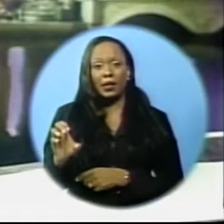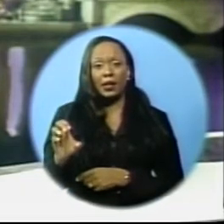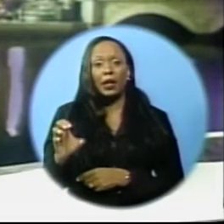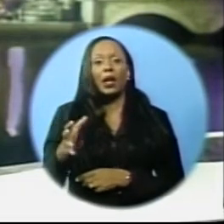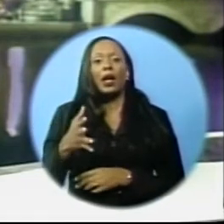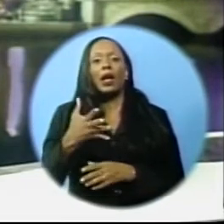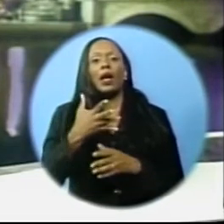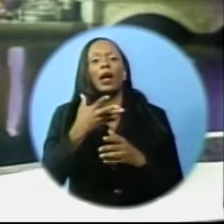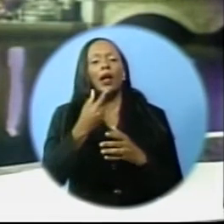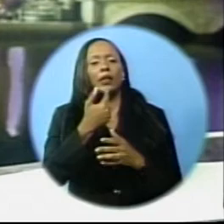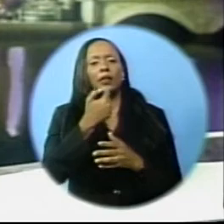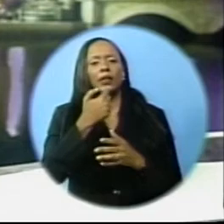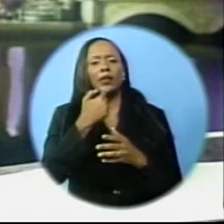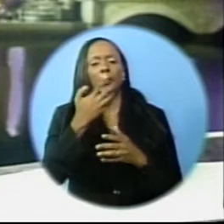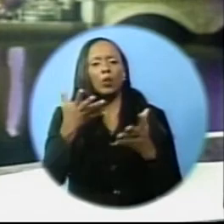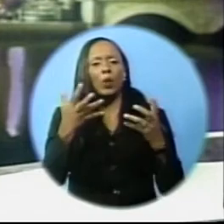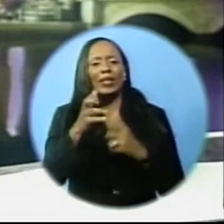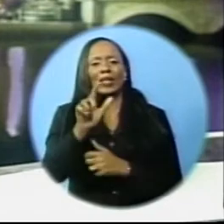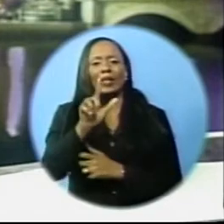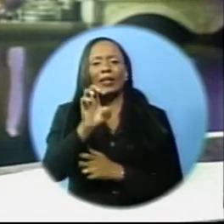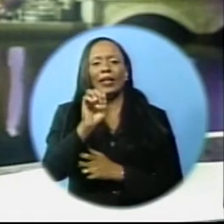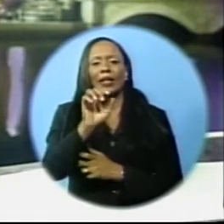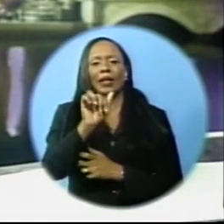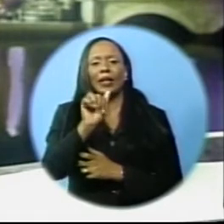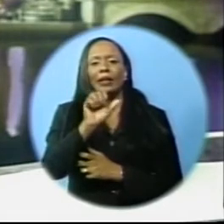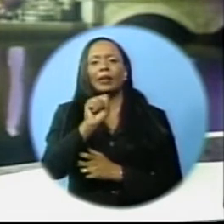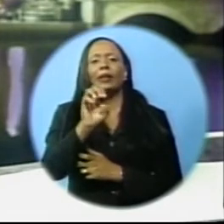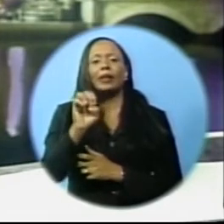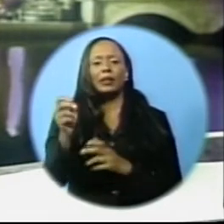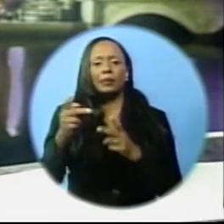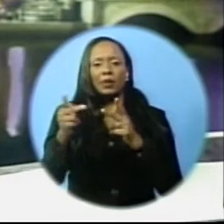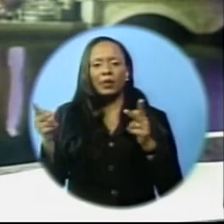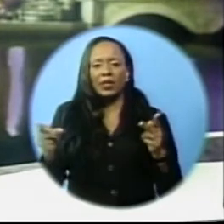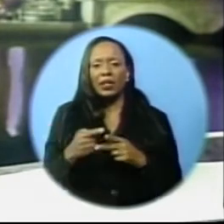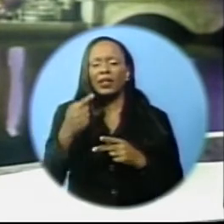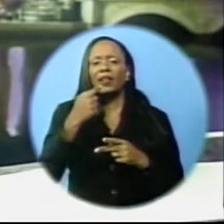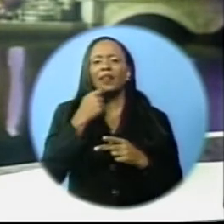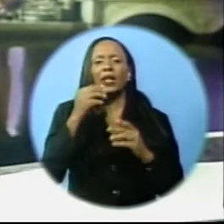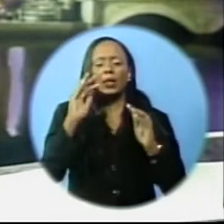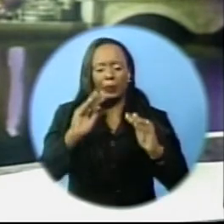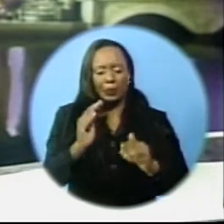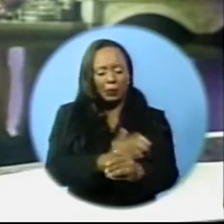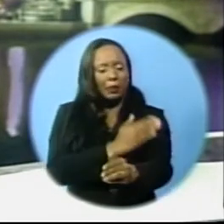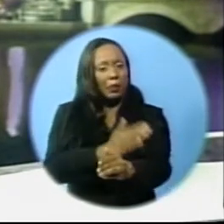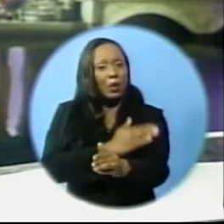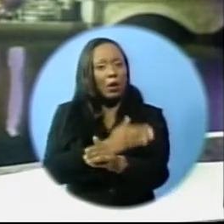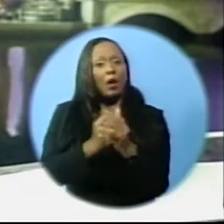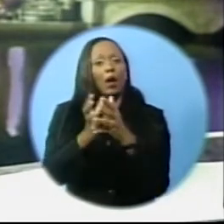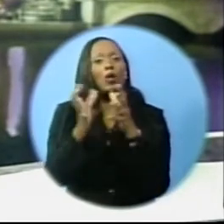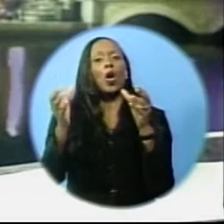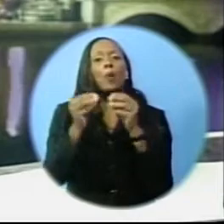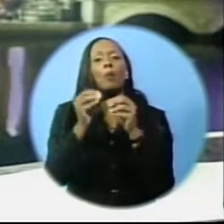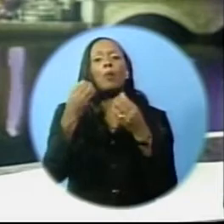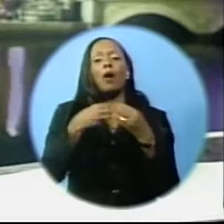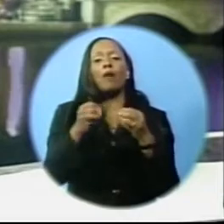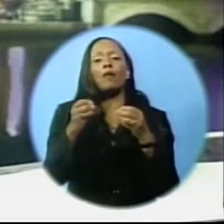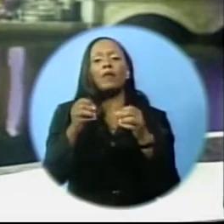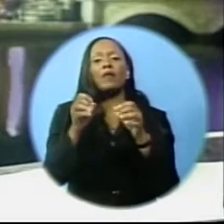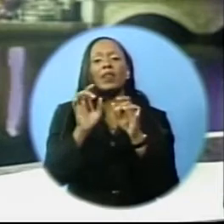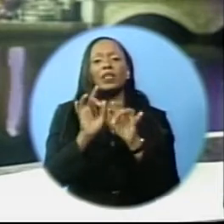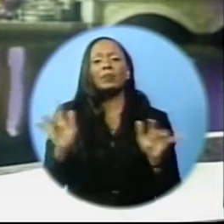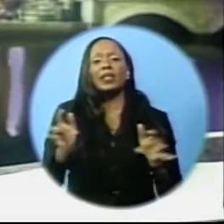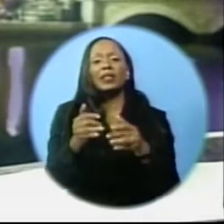Conference Services Limited. Senator Sandiford Garner says the facility has been upgraded with significantly more office space